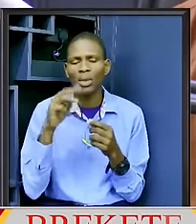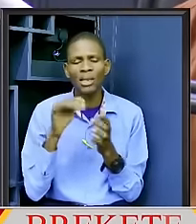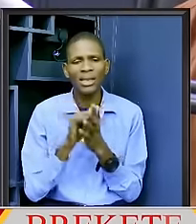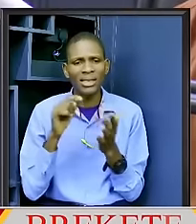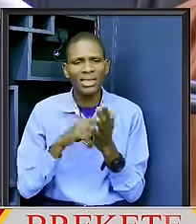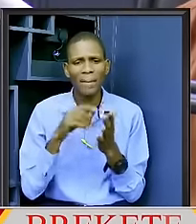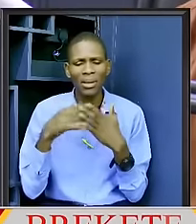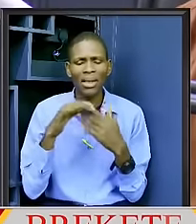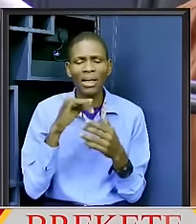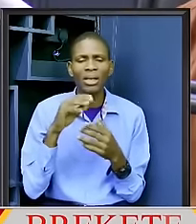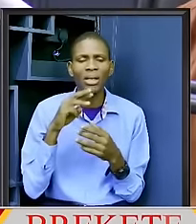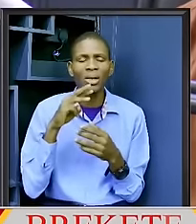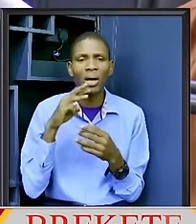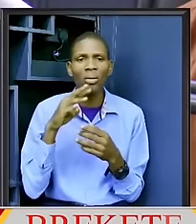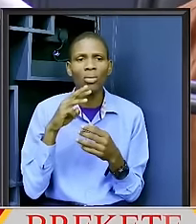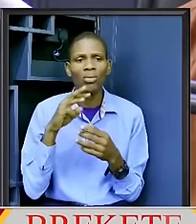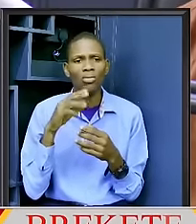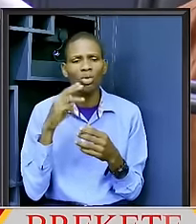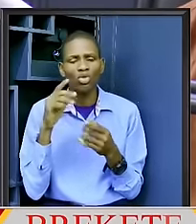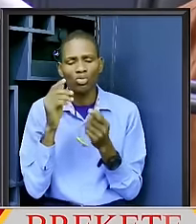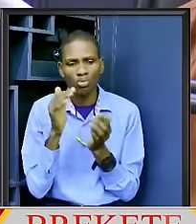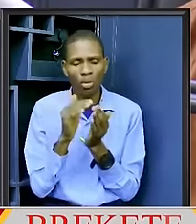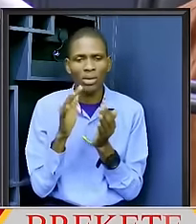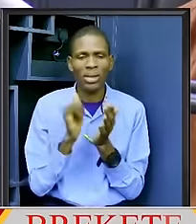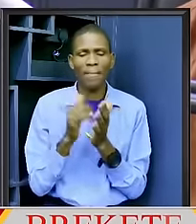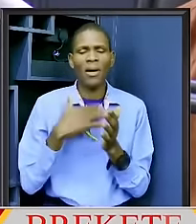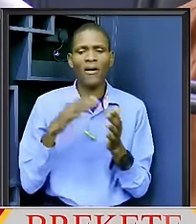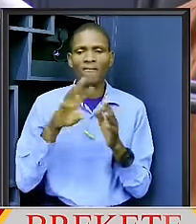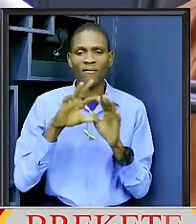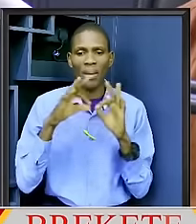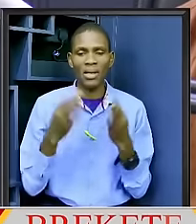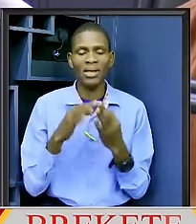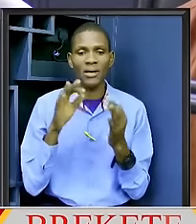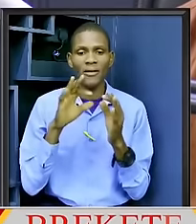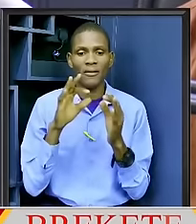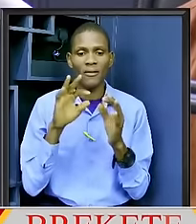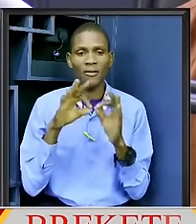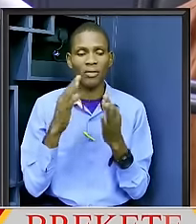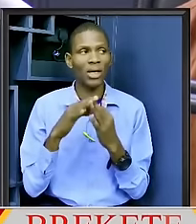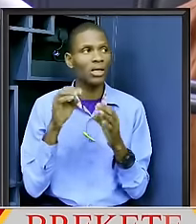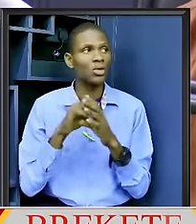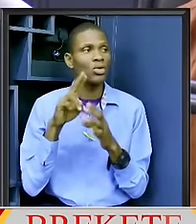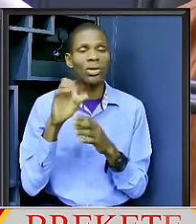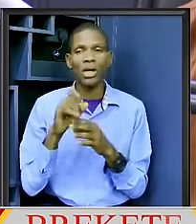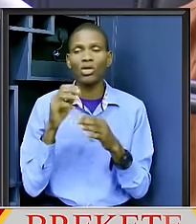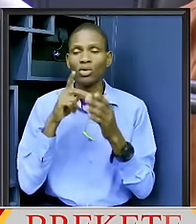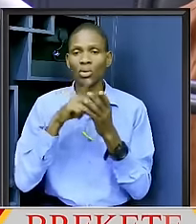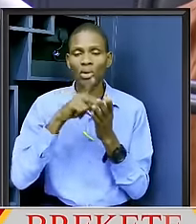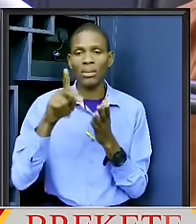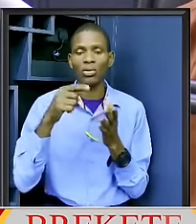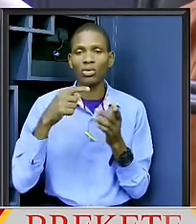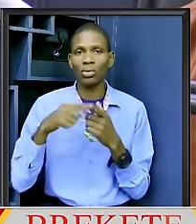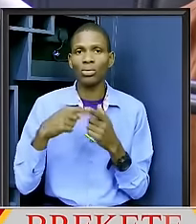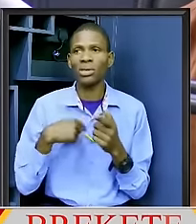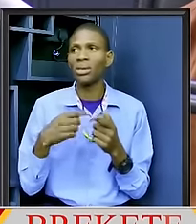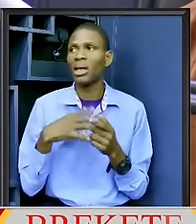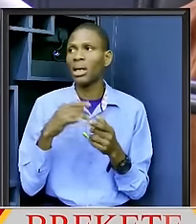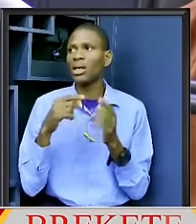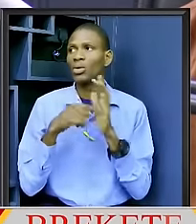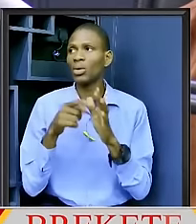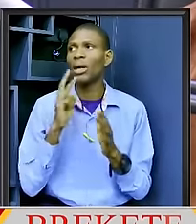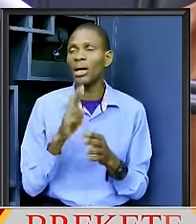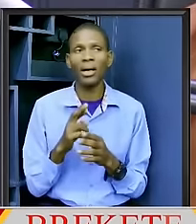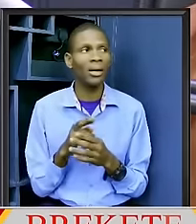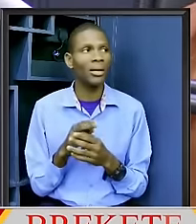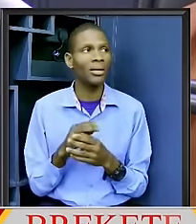but the whole world, that my family friend in US posted this thing to me. And now she told him,